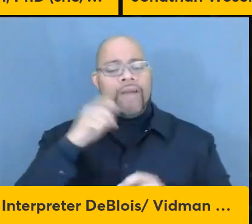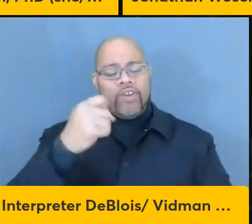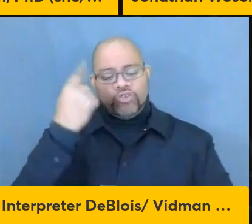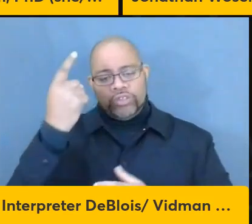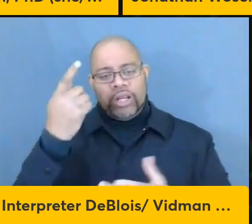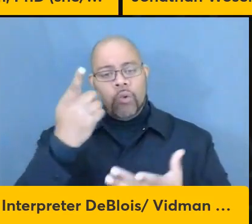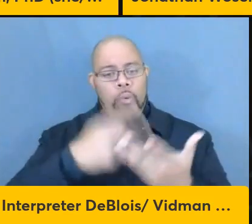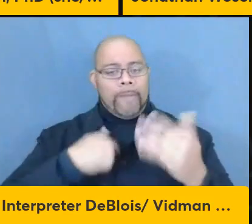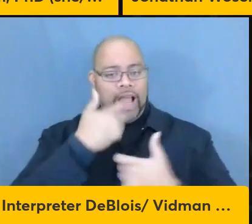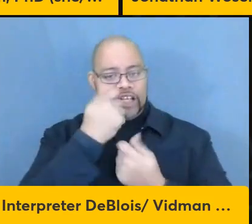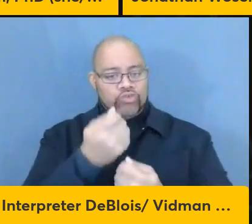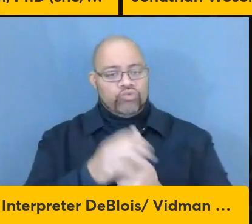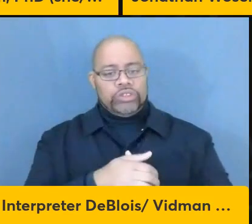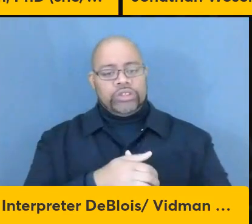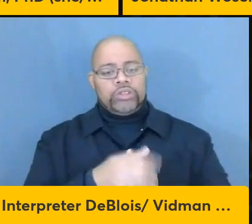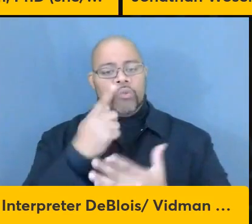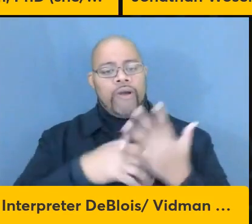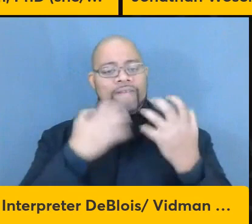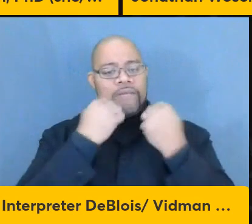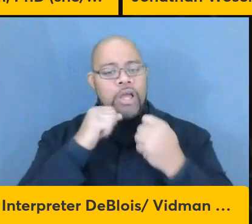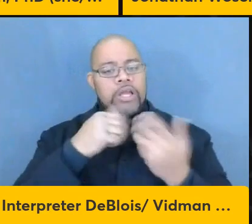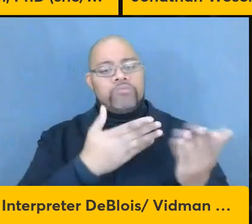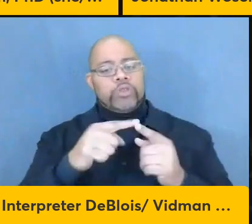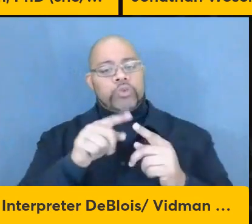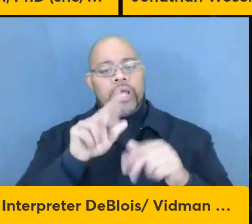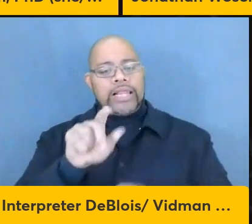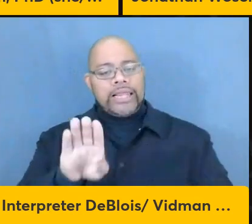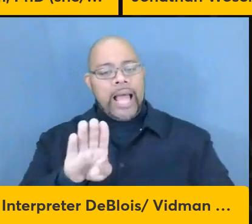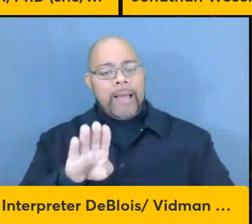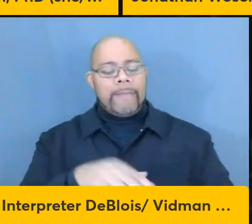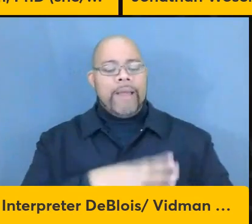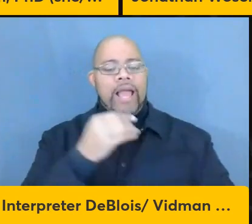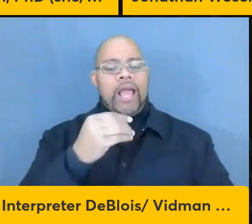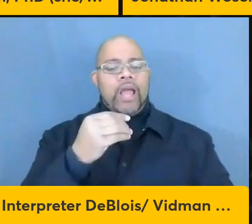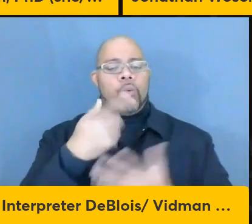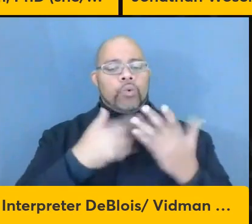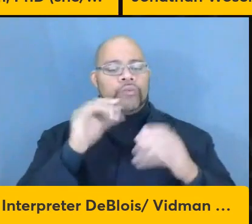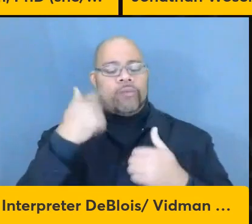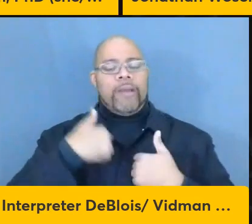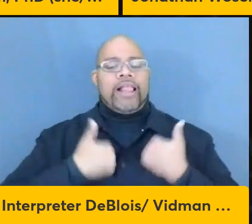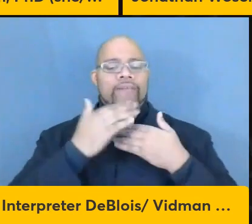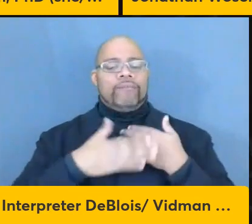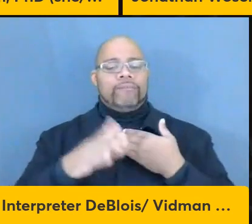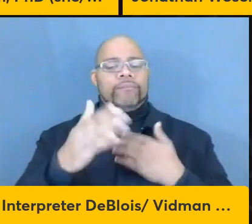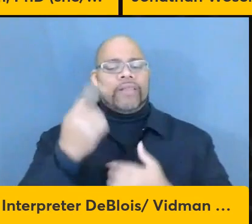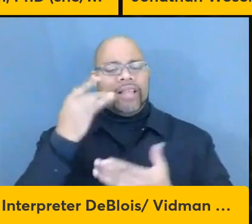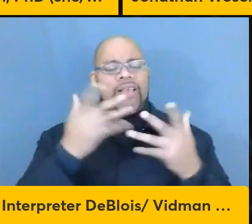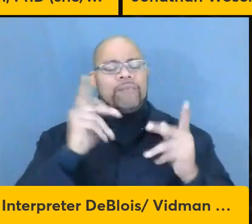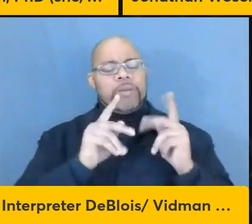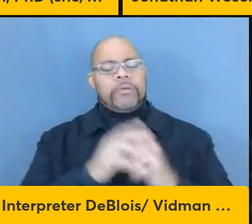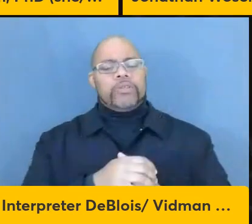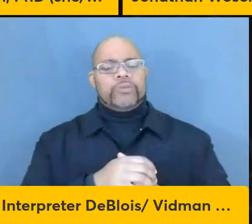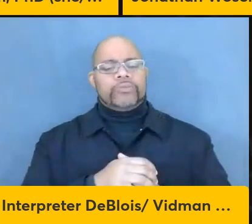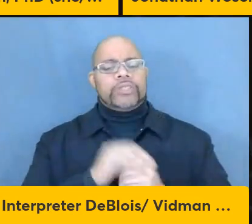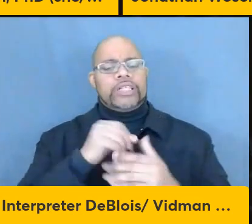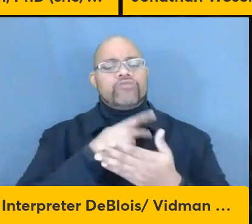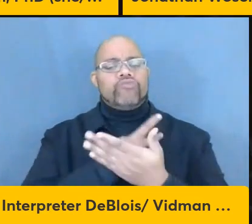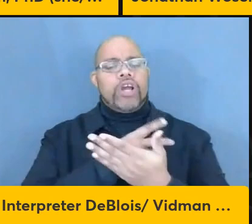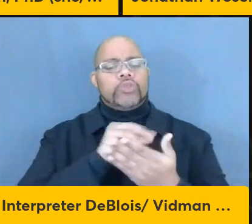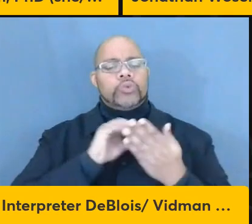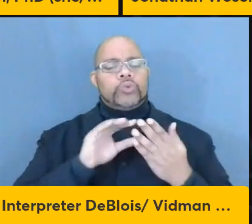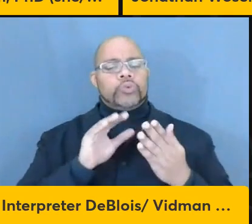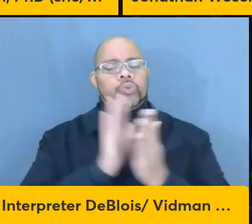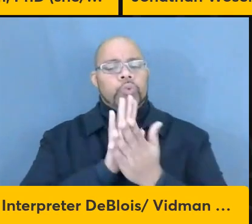like what my interest is, what value I can bring to the lab, and what I want to do for my life. I think a lot of people in grad school,